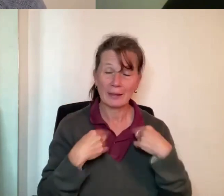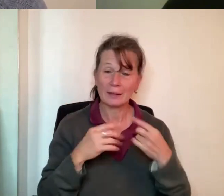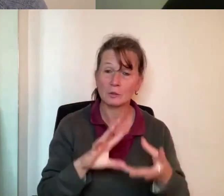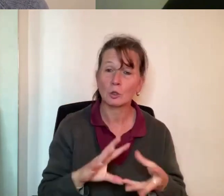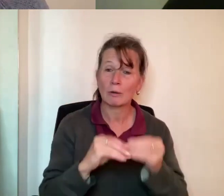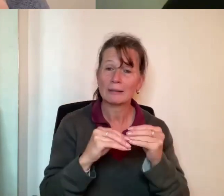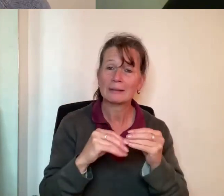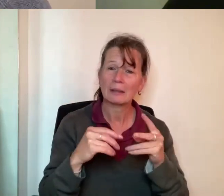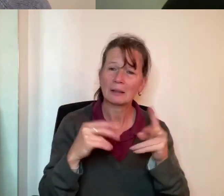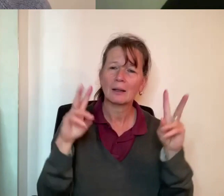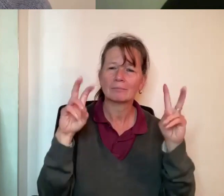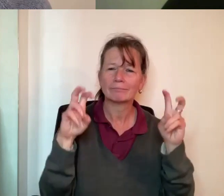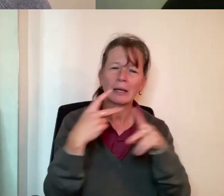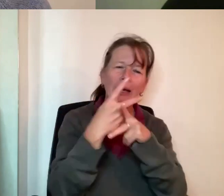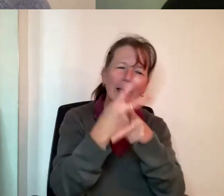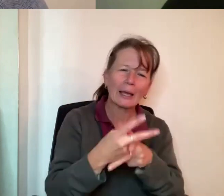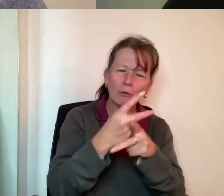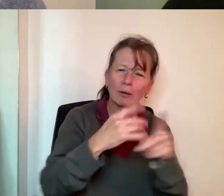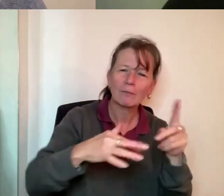kind of caring environment,